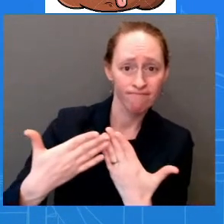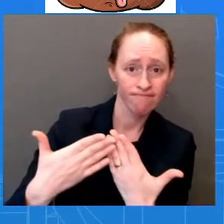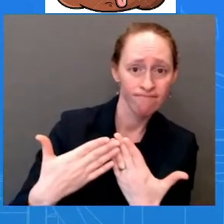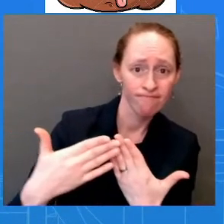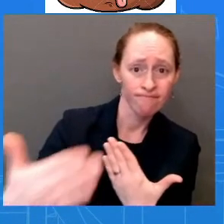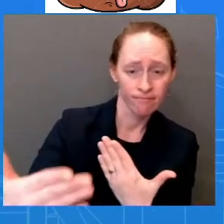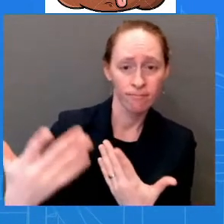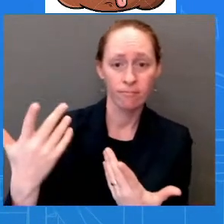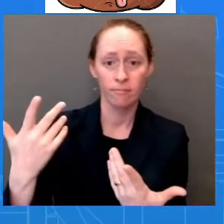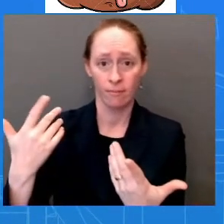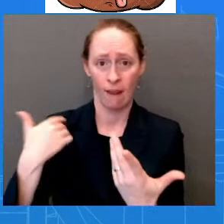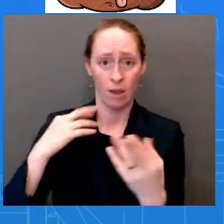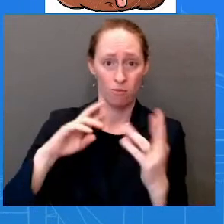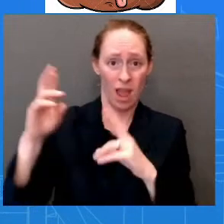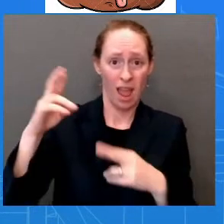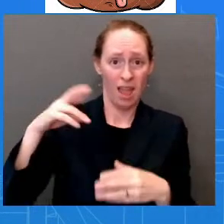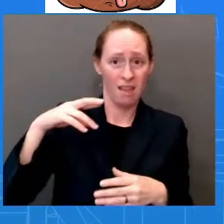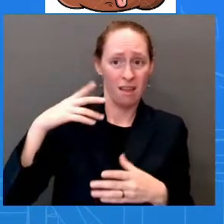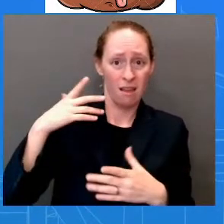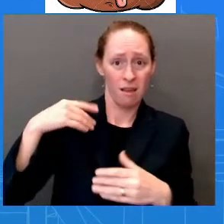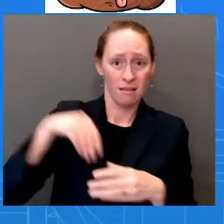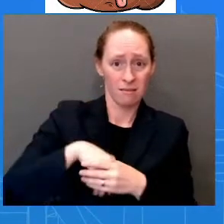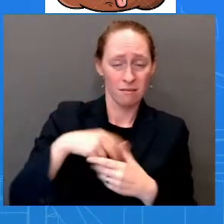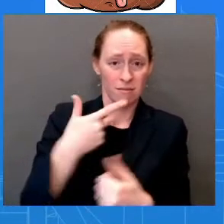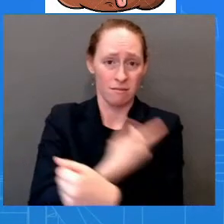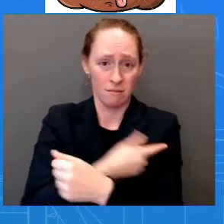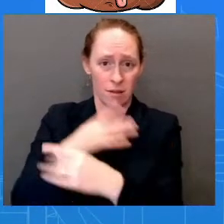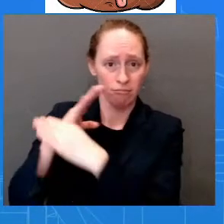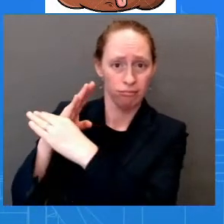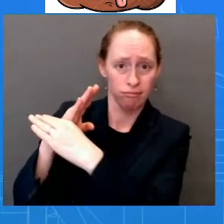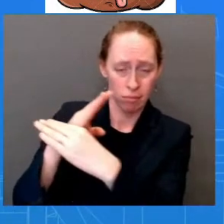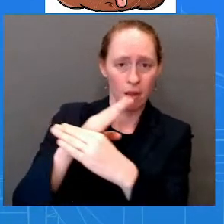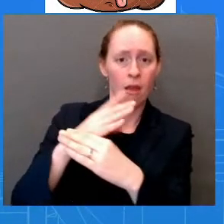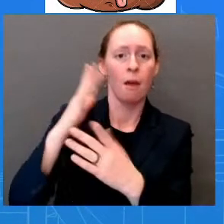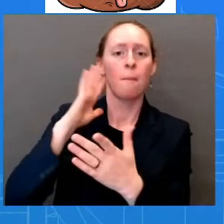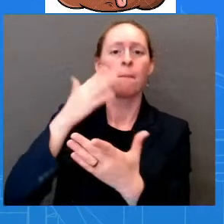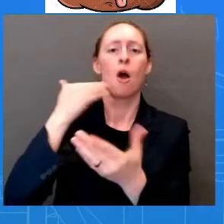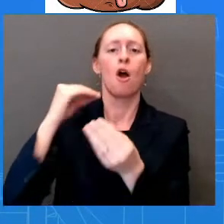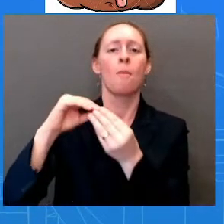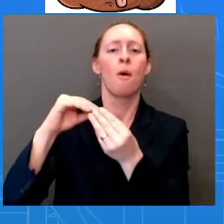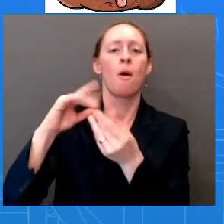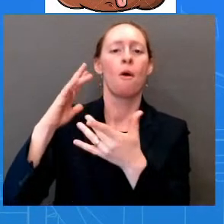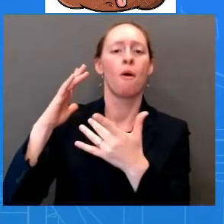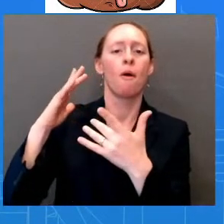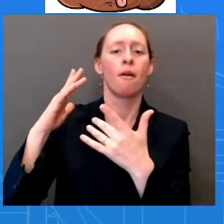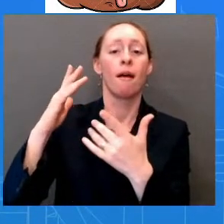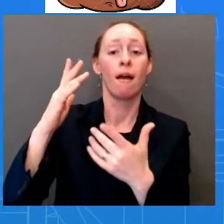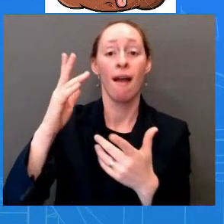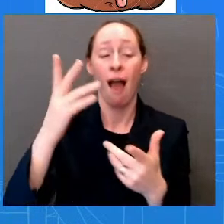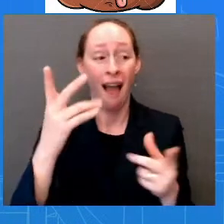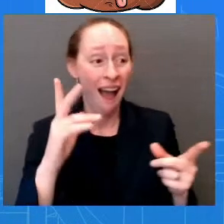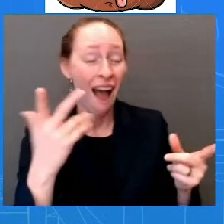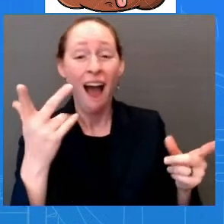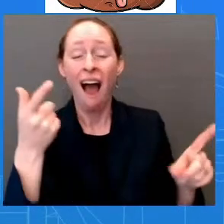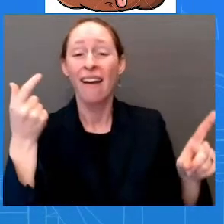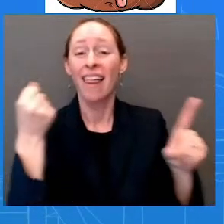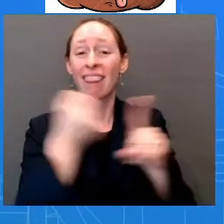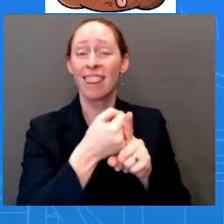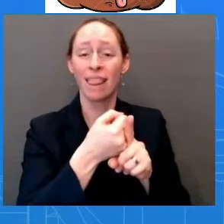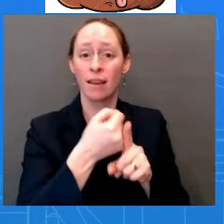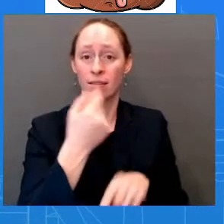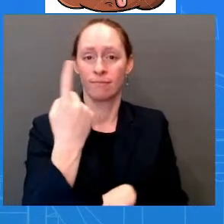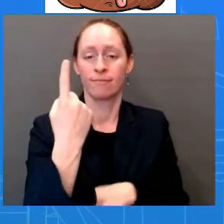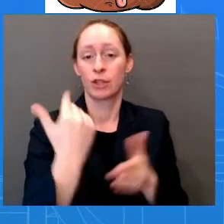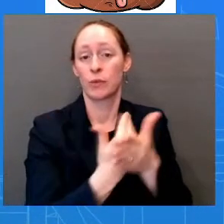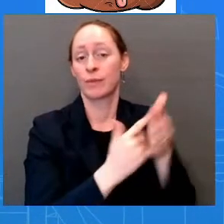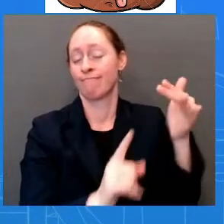that unless we get a completely far way out different variant, we're likely going to see a continued lowering and